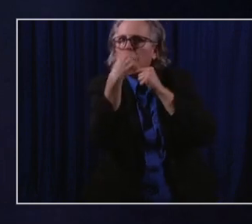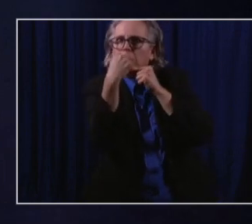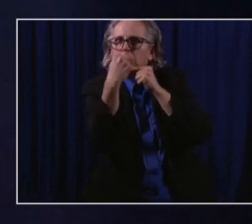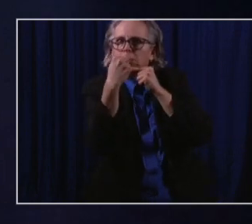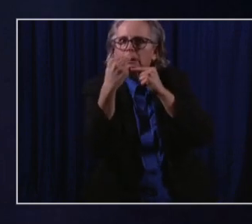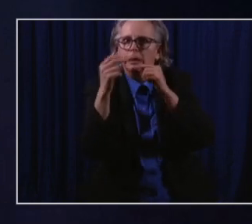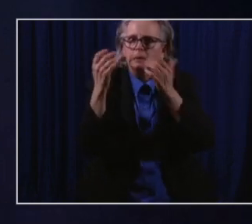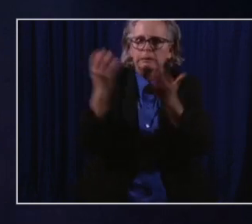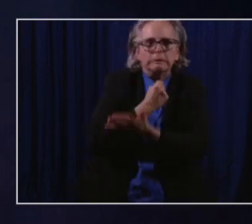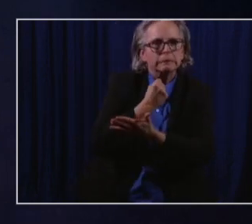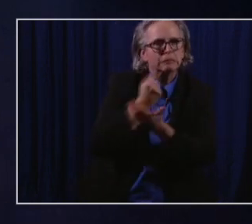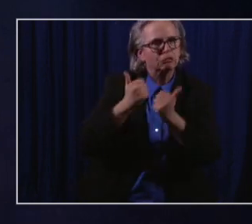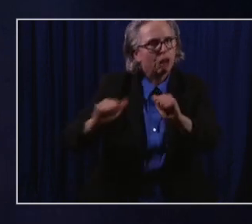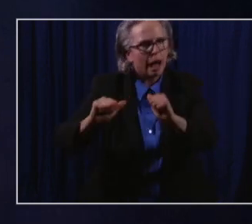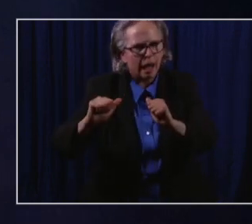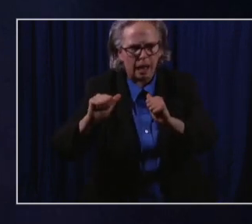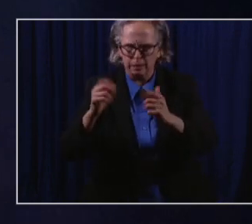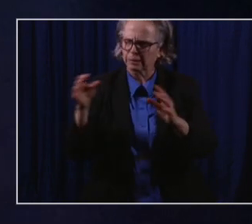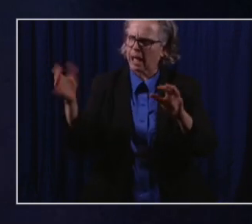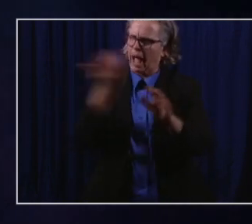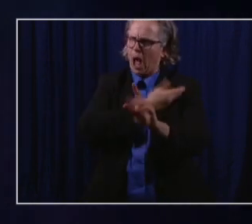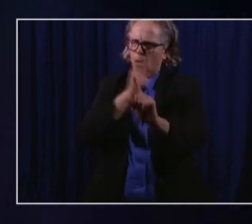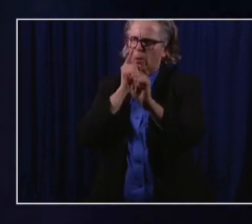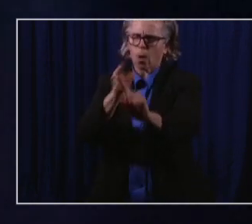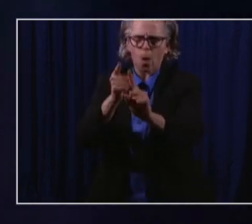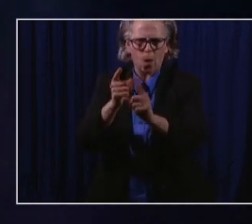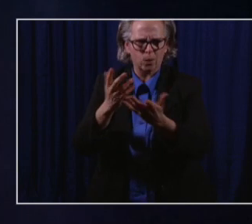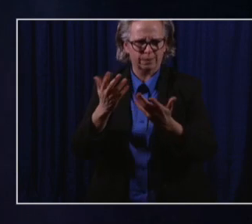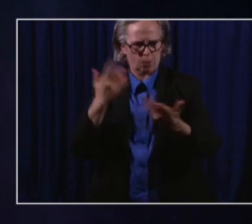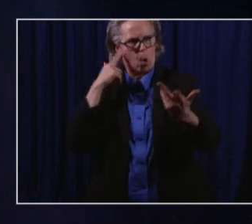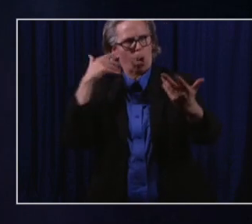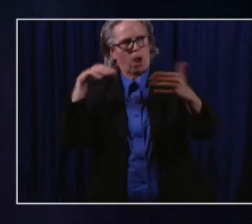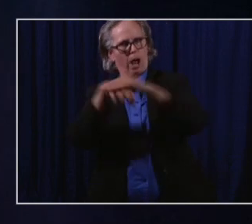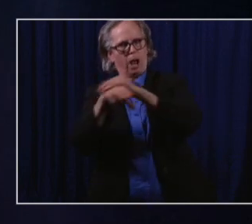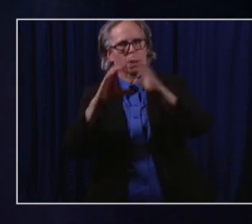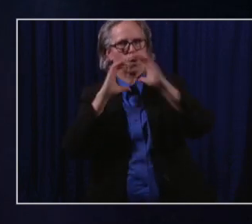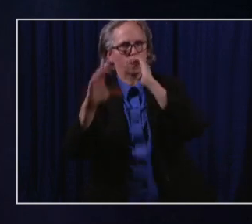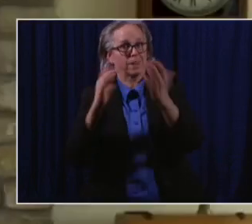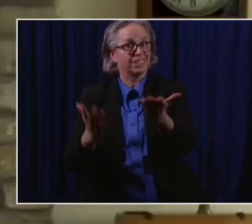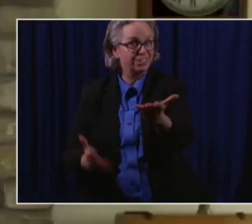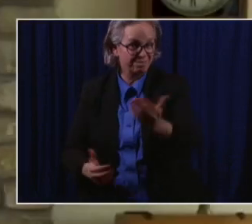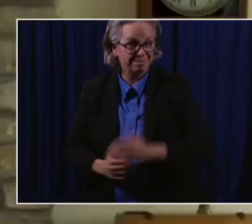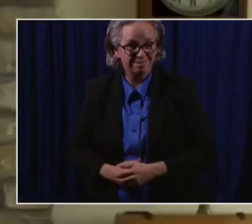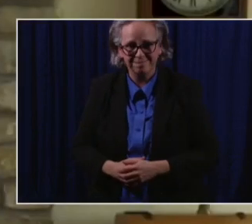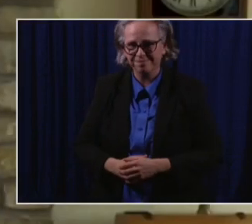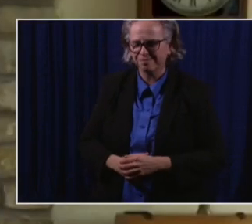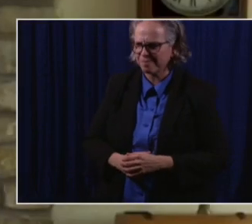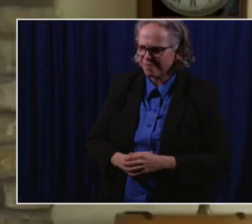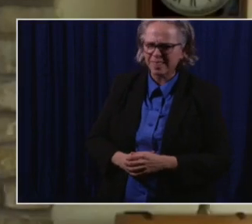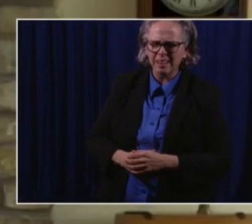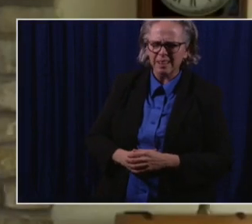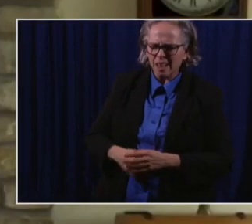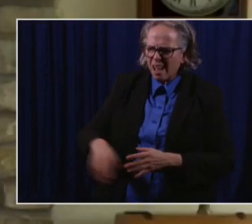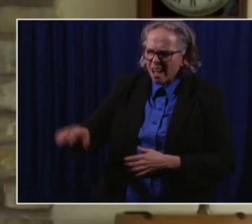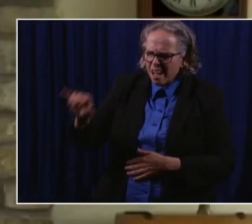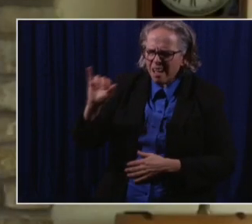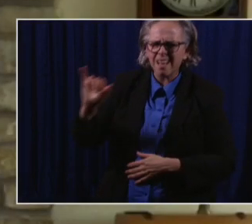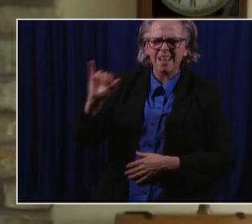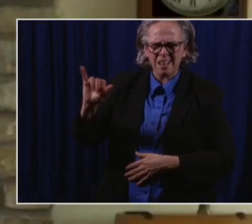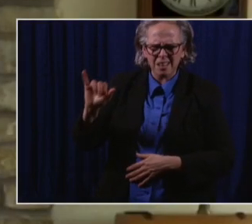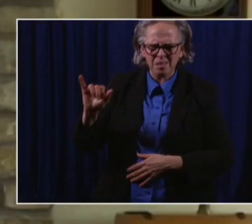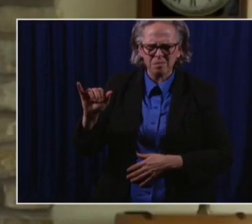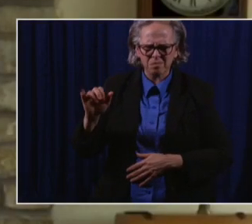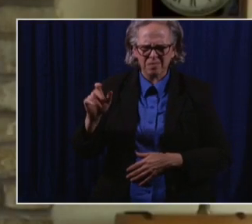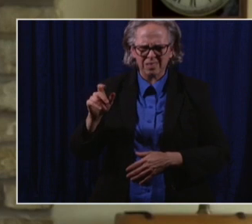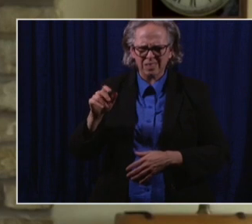will provide that additional access to American Sign Language. And so in that classroom,